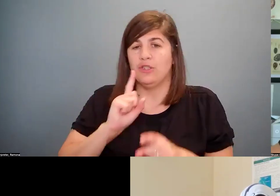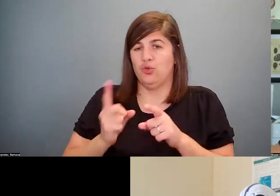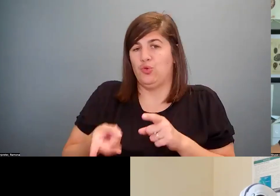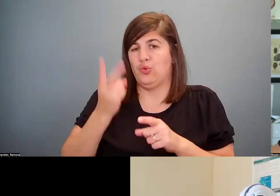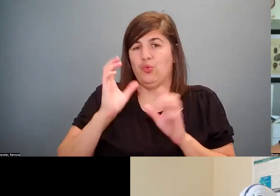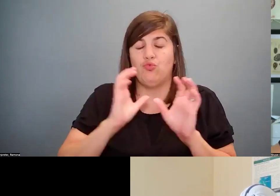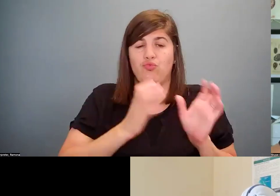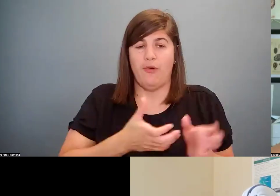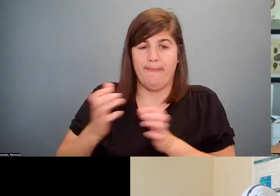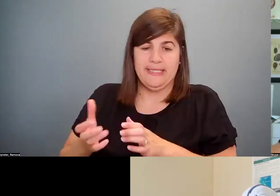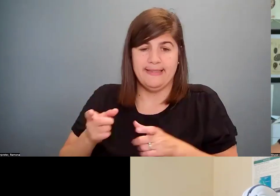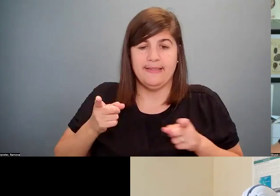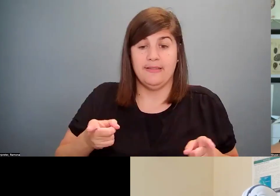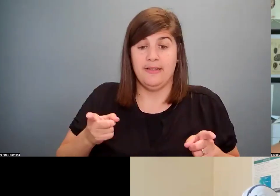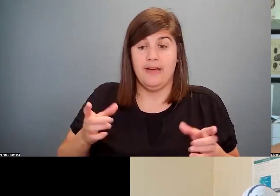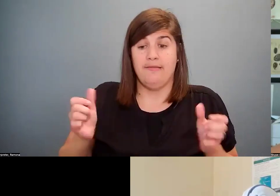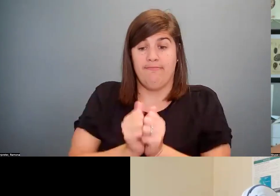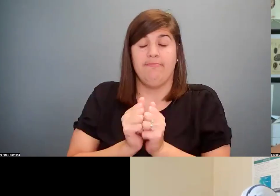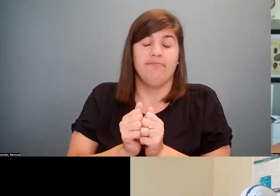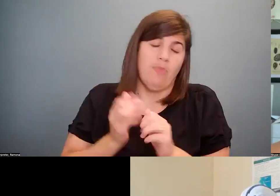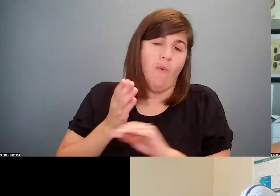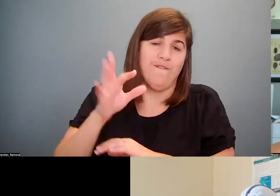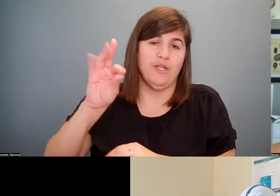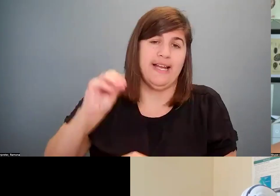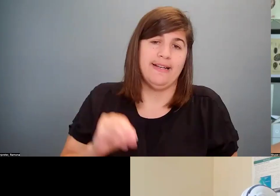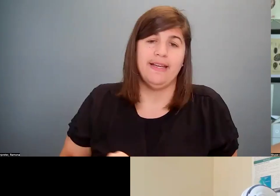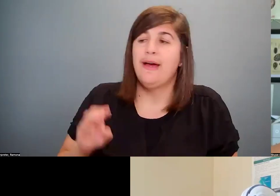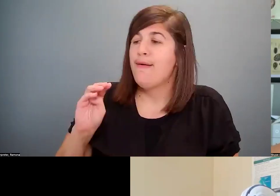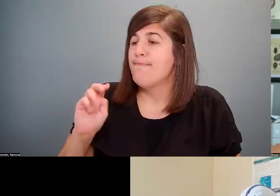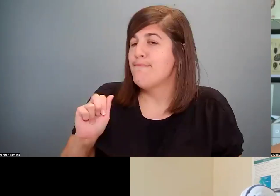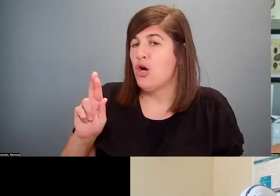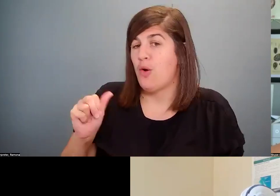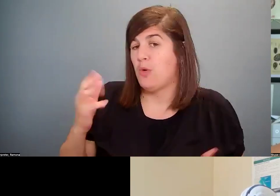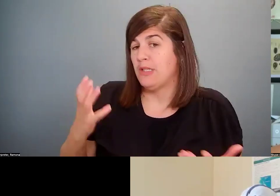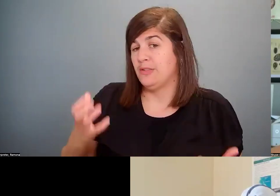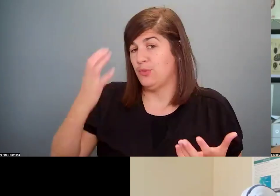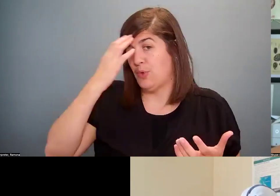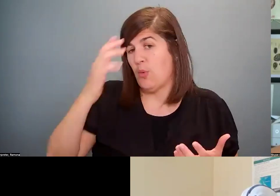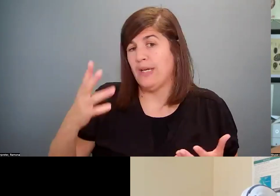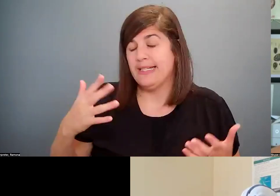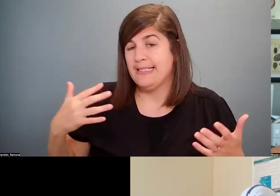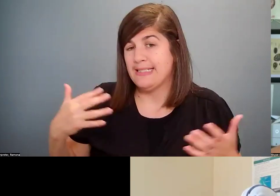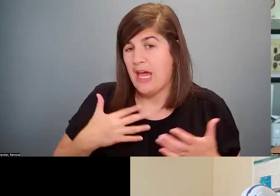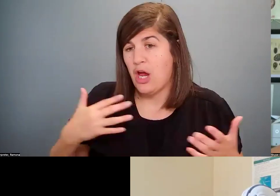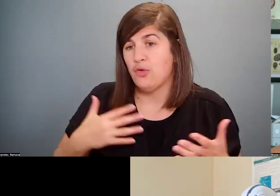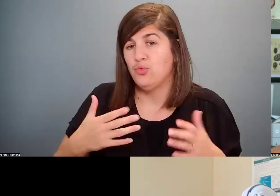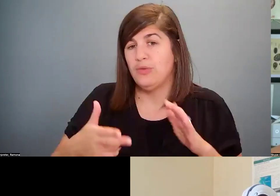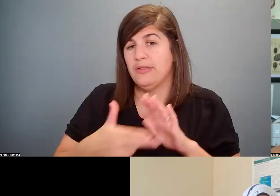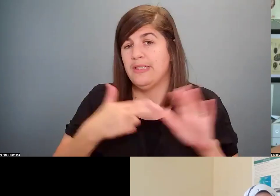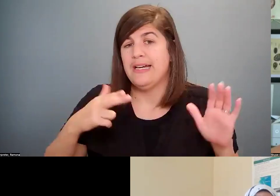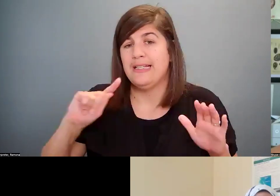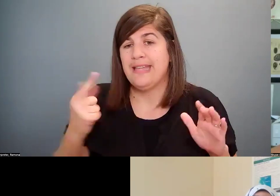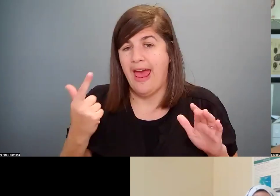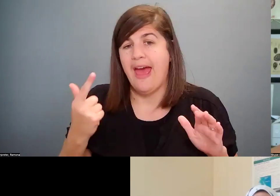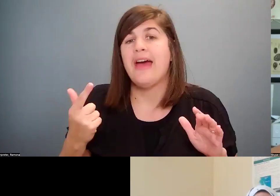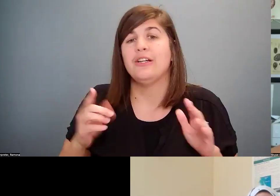90 species. Great, thanks. Mara wants to know, is it scary to tag a shark, and how do you tag a shark?